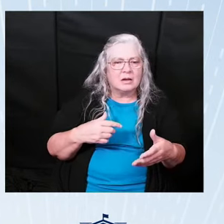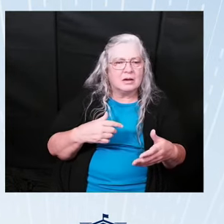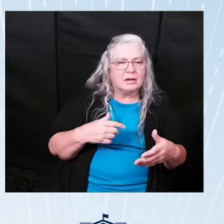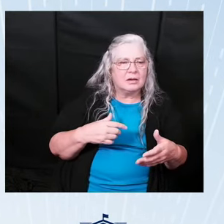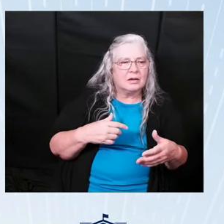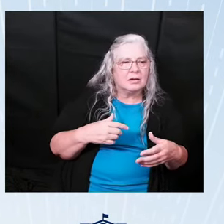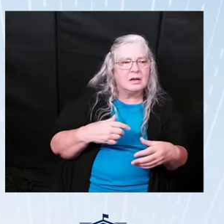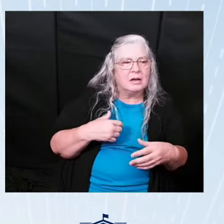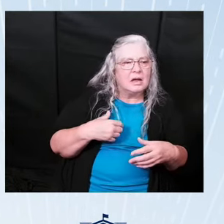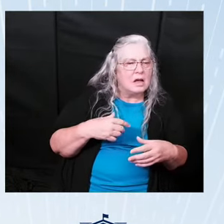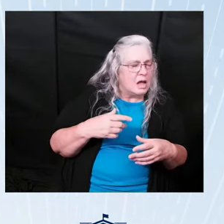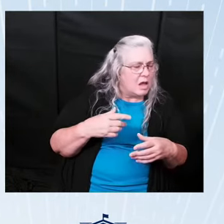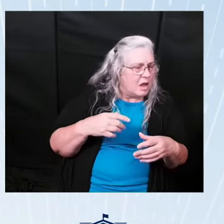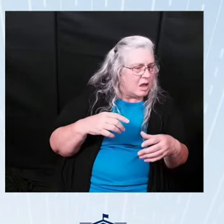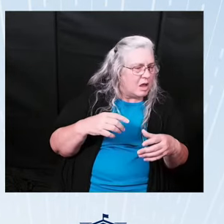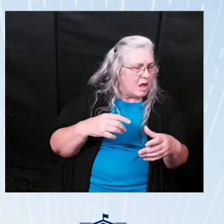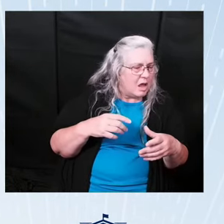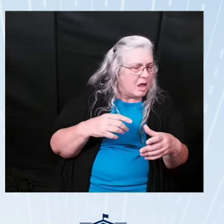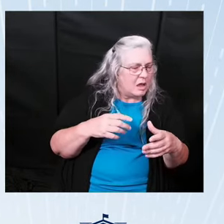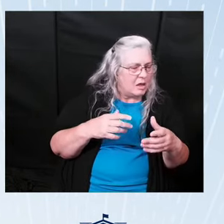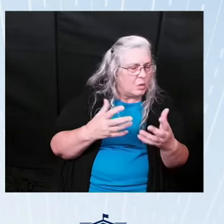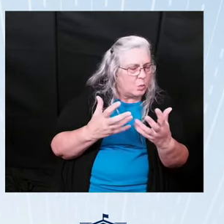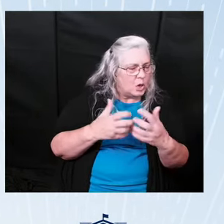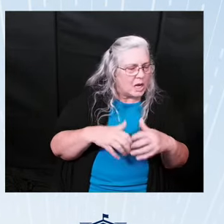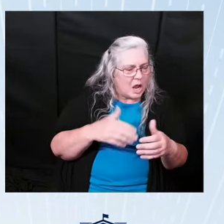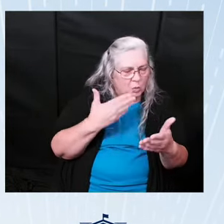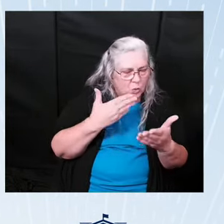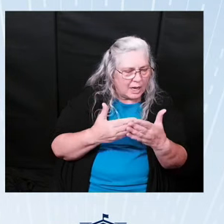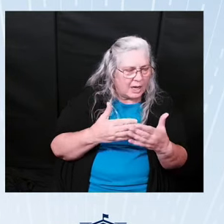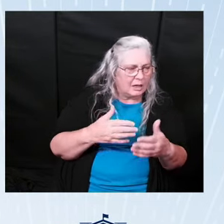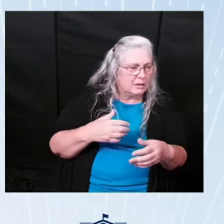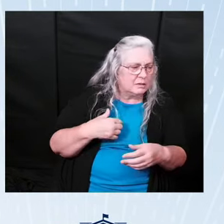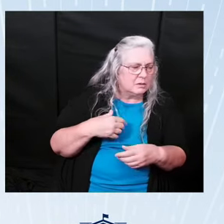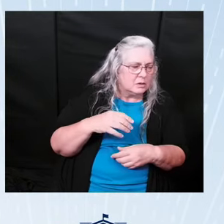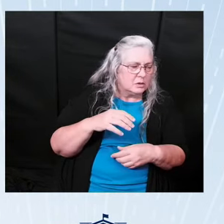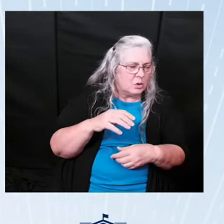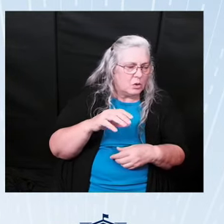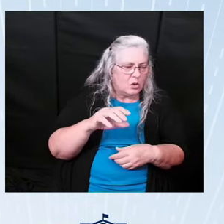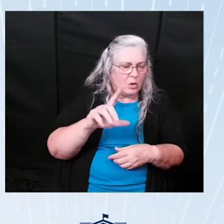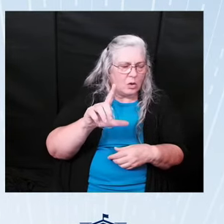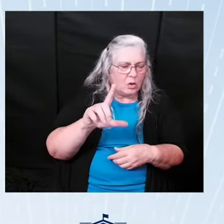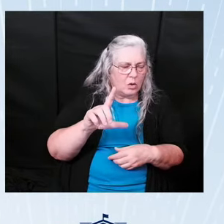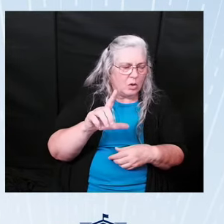when he thinks of climate, he thinks of jobs and innovation.